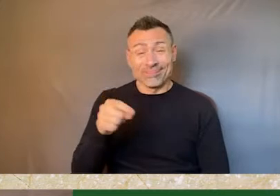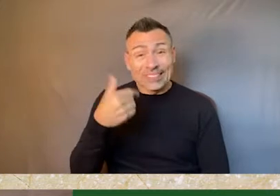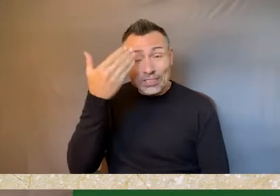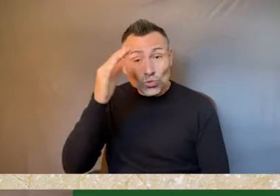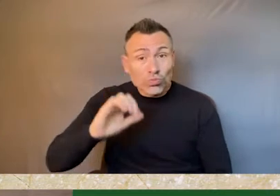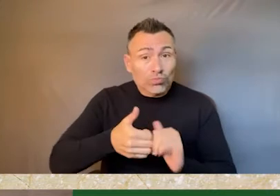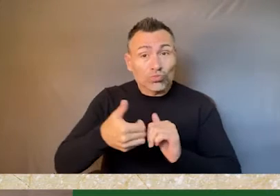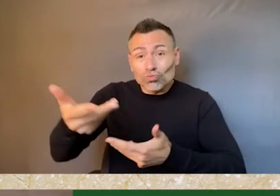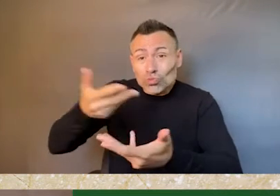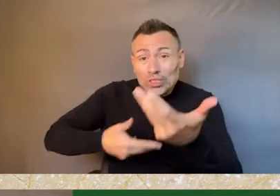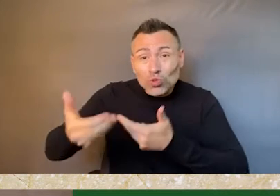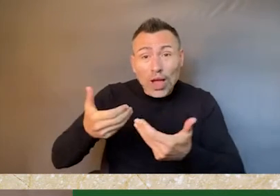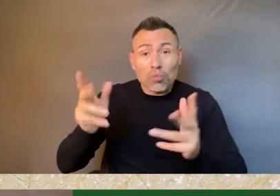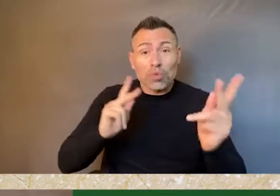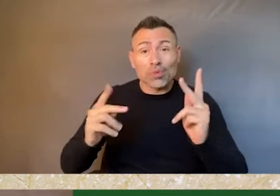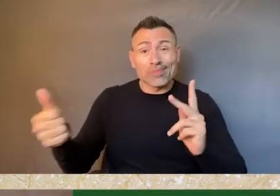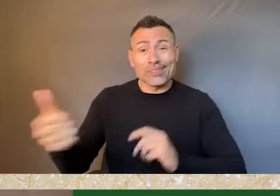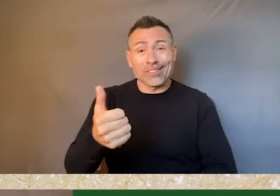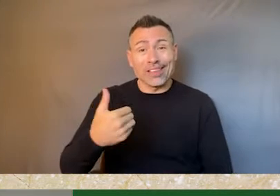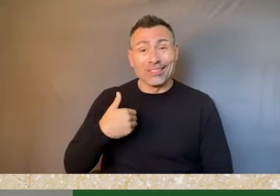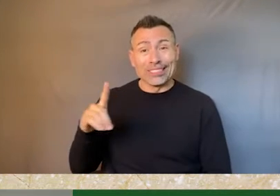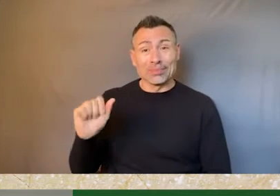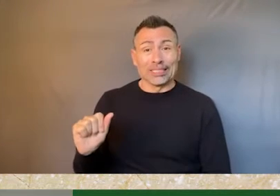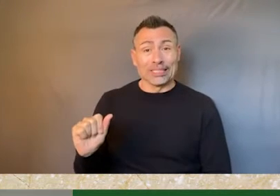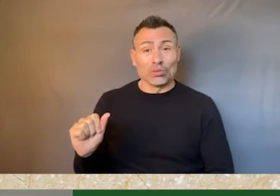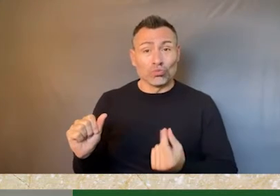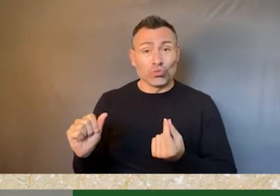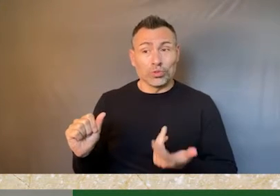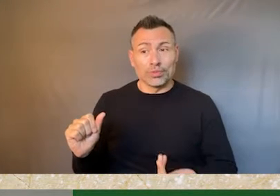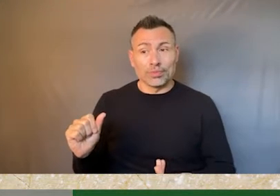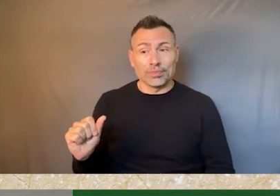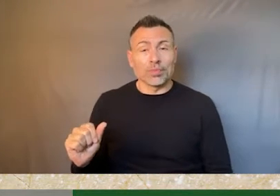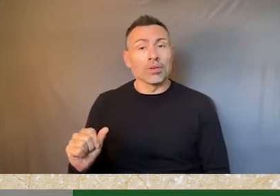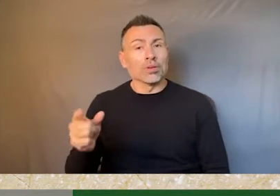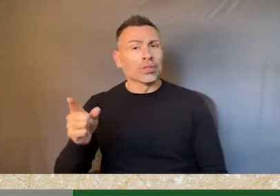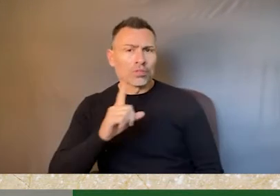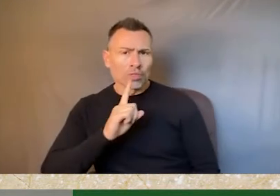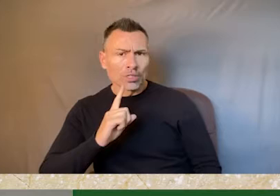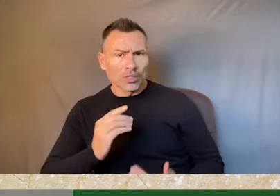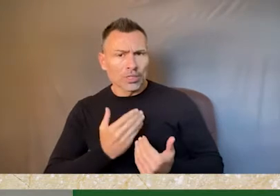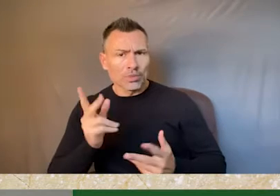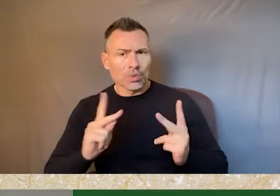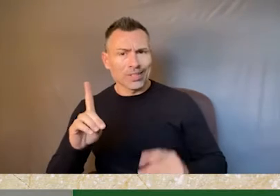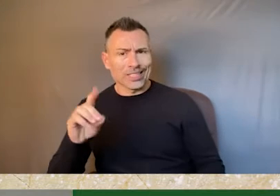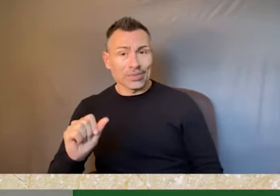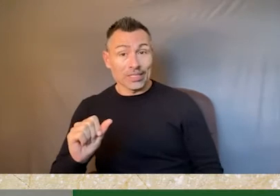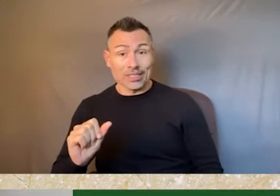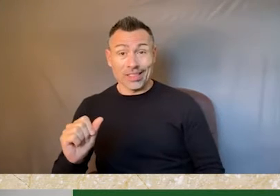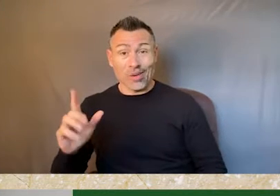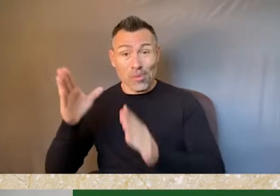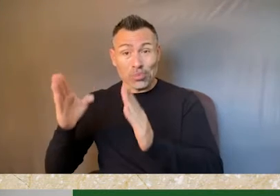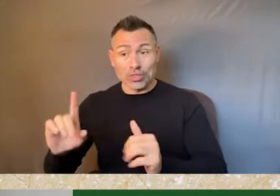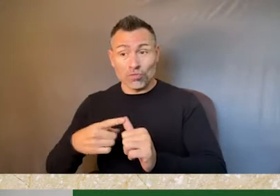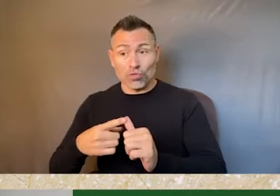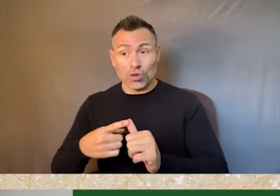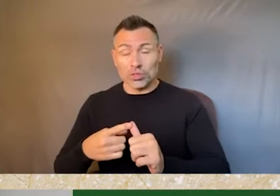to interact with people with disabilities. It's pretty easy, really. People with disabilities are people first.